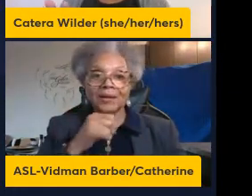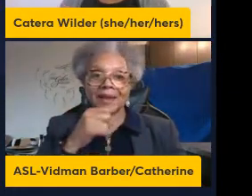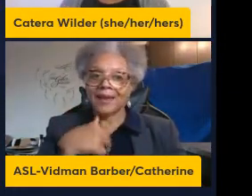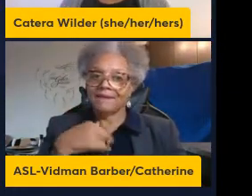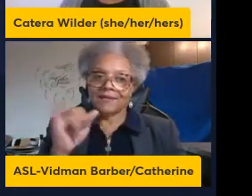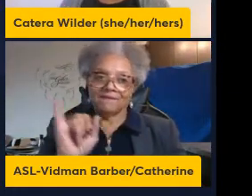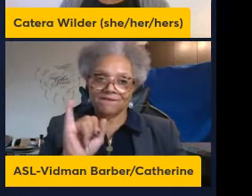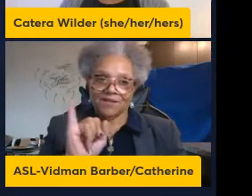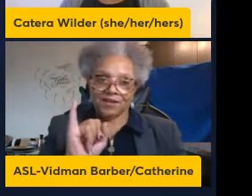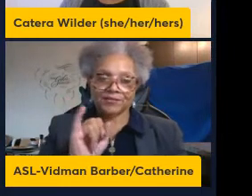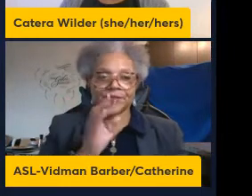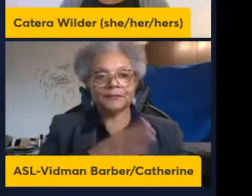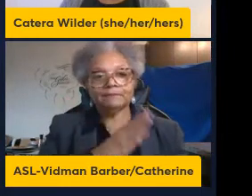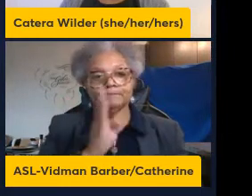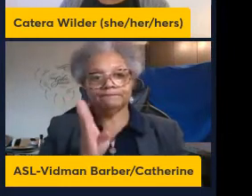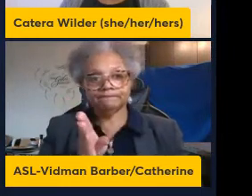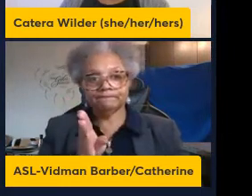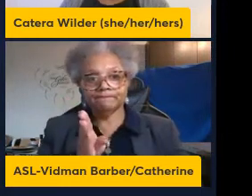and then